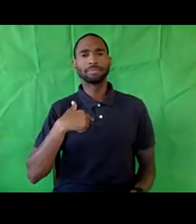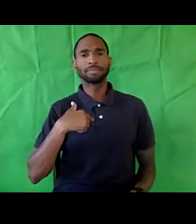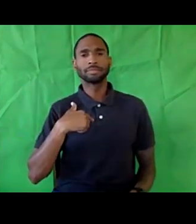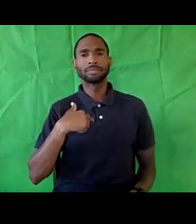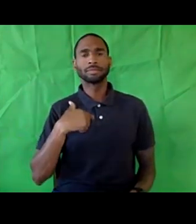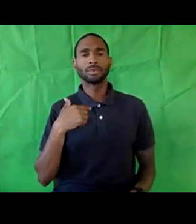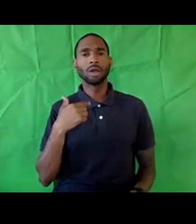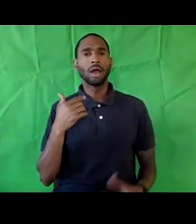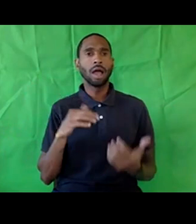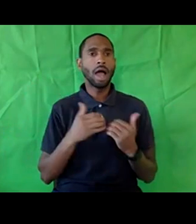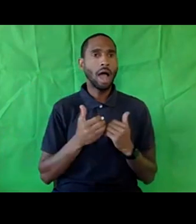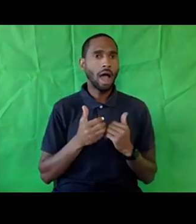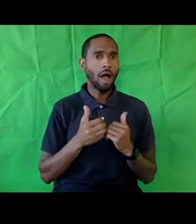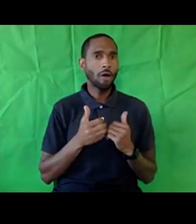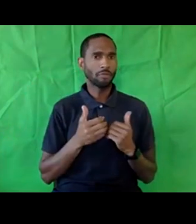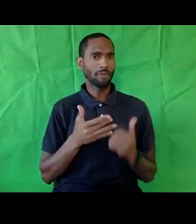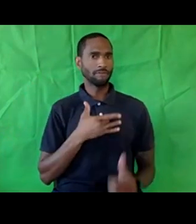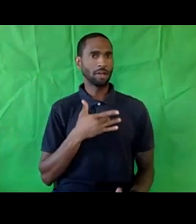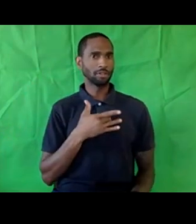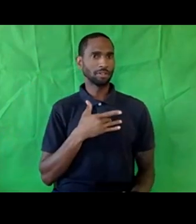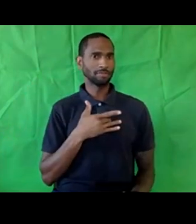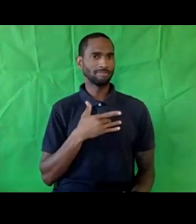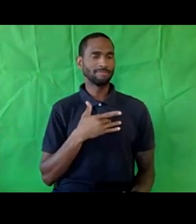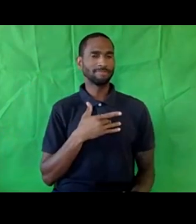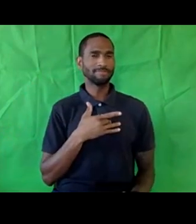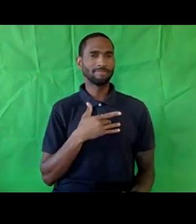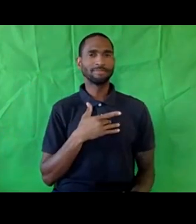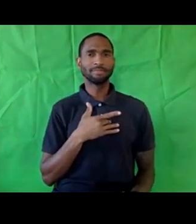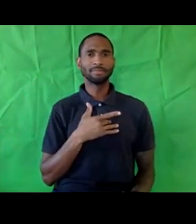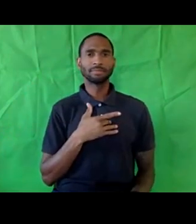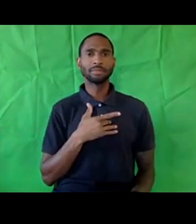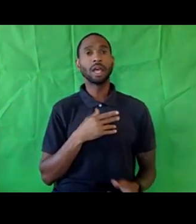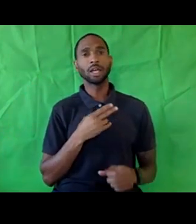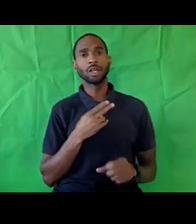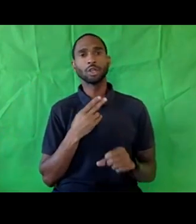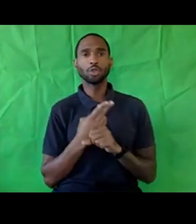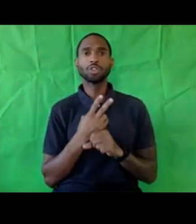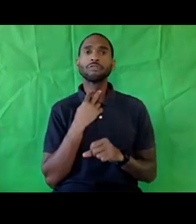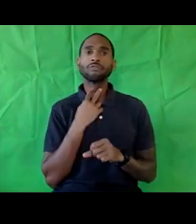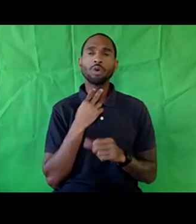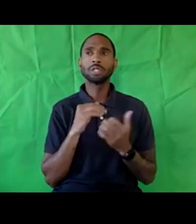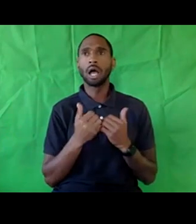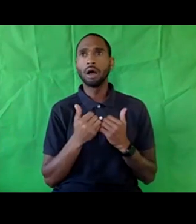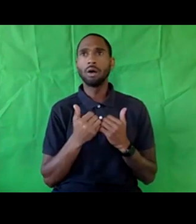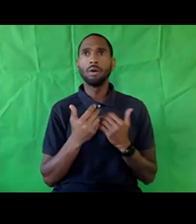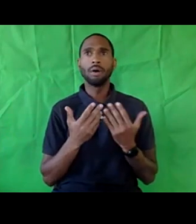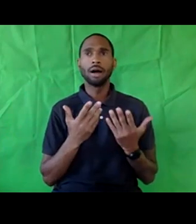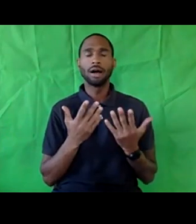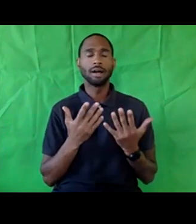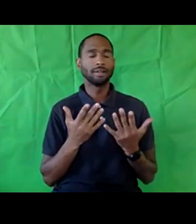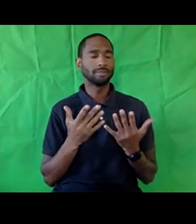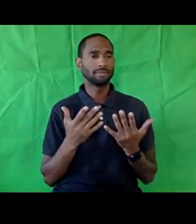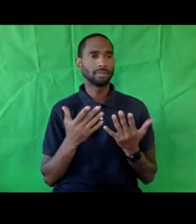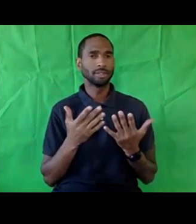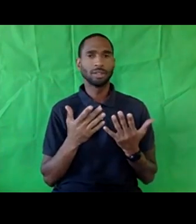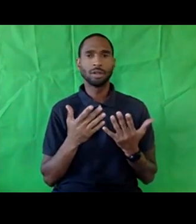like what the way some things felt in doing them, of like, oh yeah, like how we